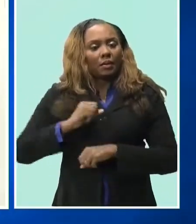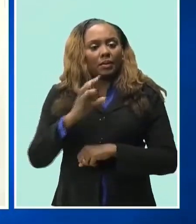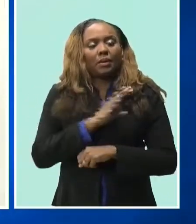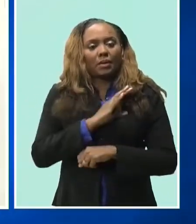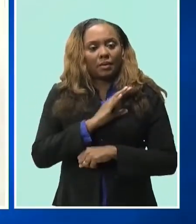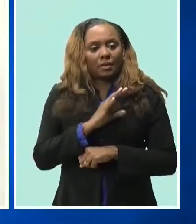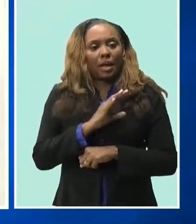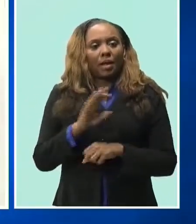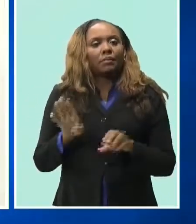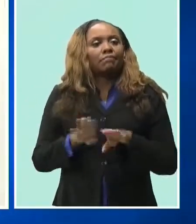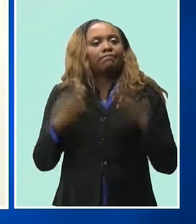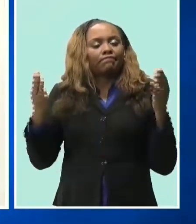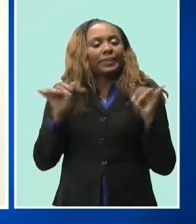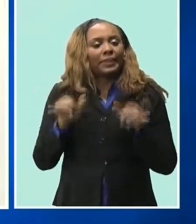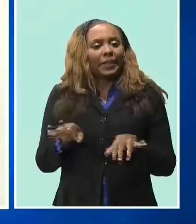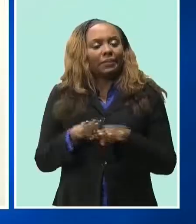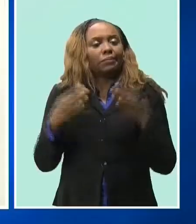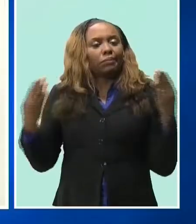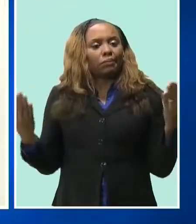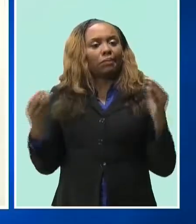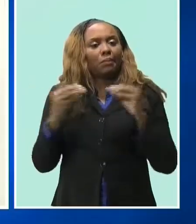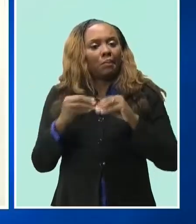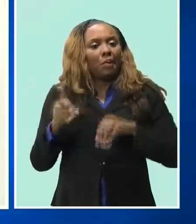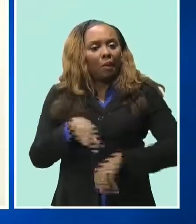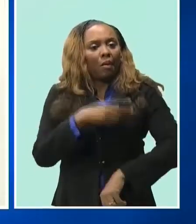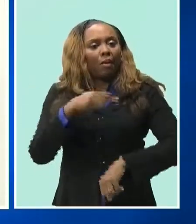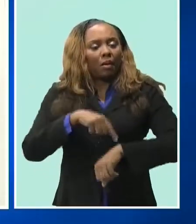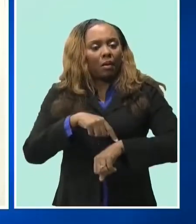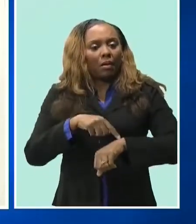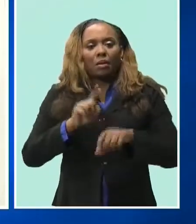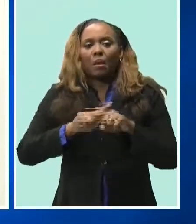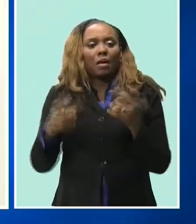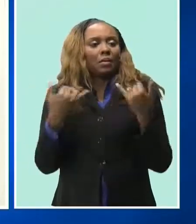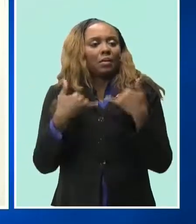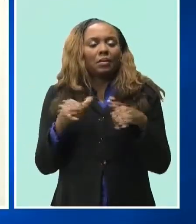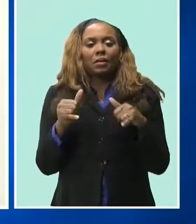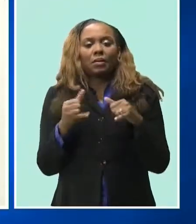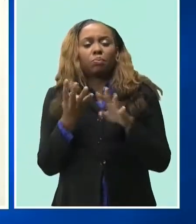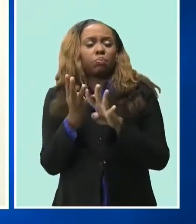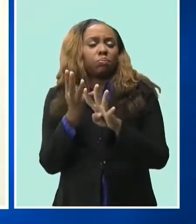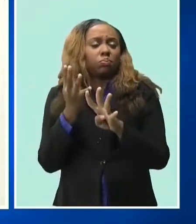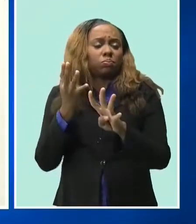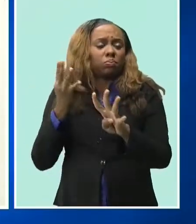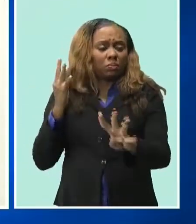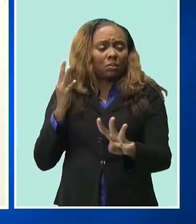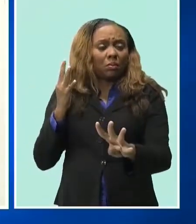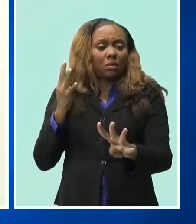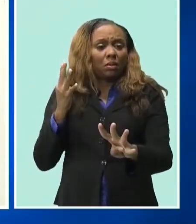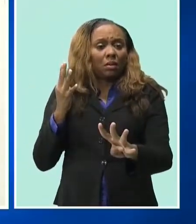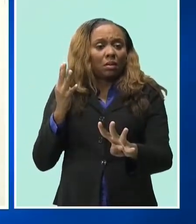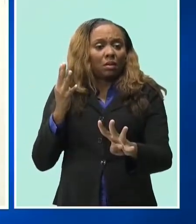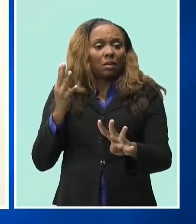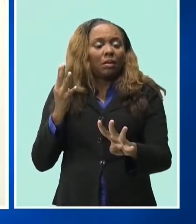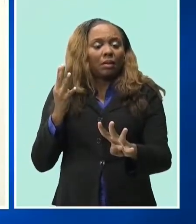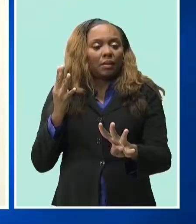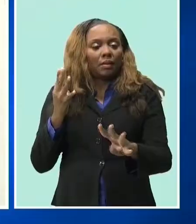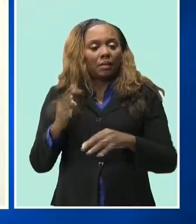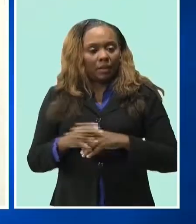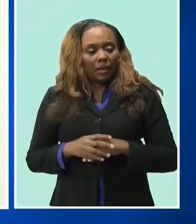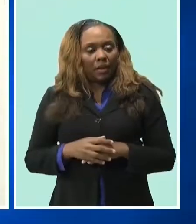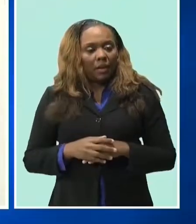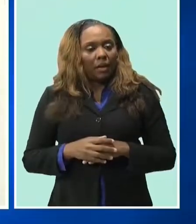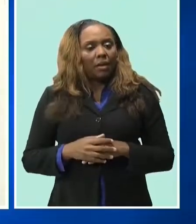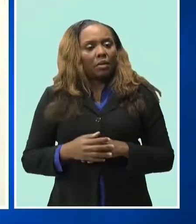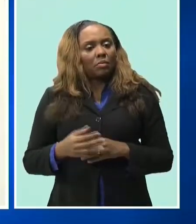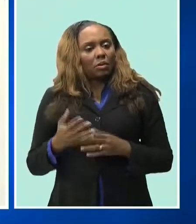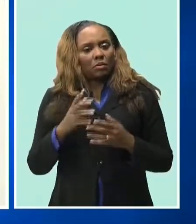do appreciate them for their concern for the elderly. But the numbers were simply quite large, and as a consequence, we extended the hours to be able